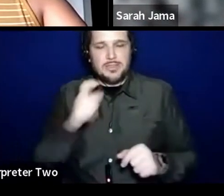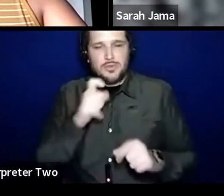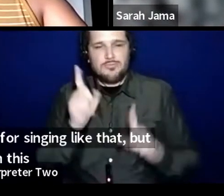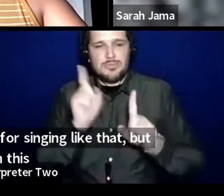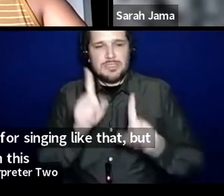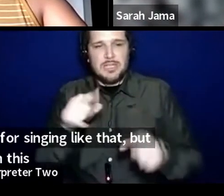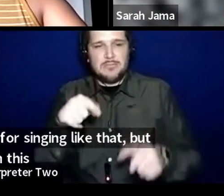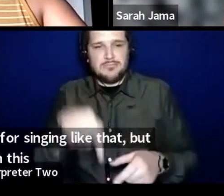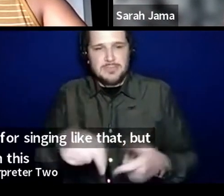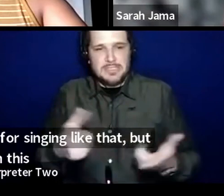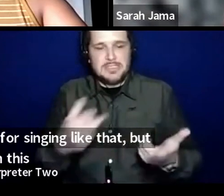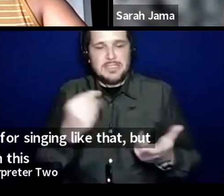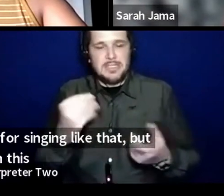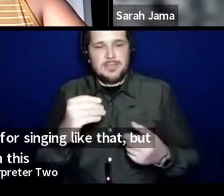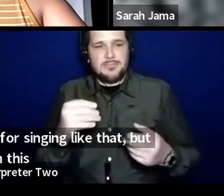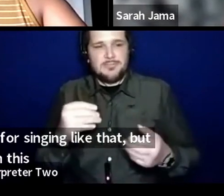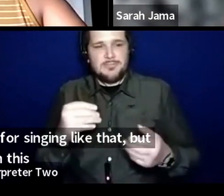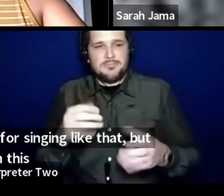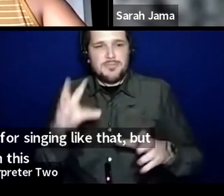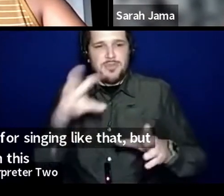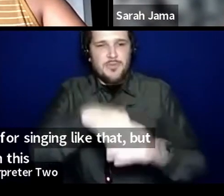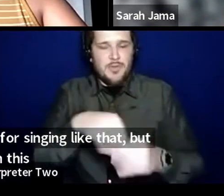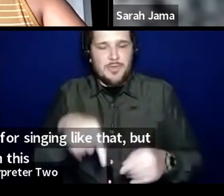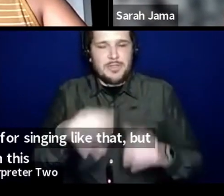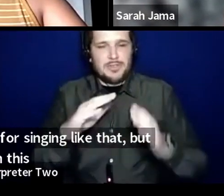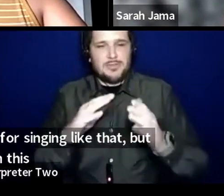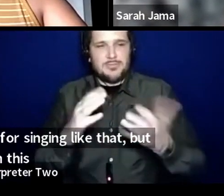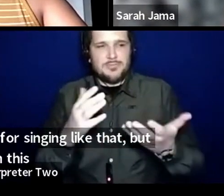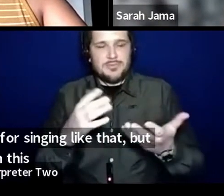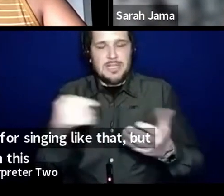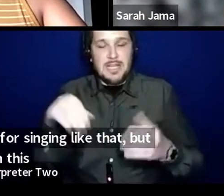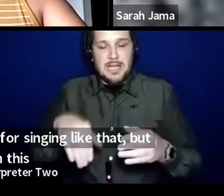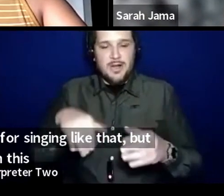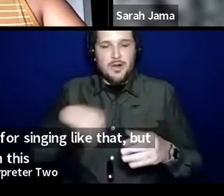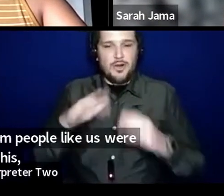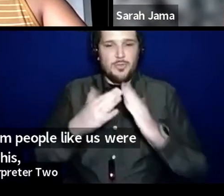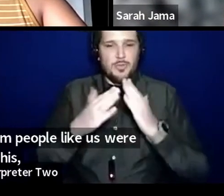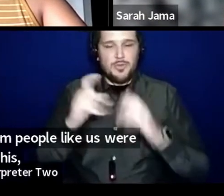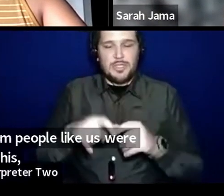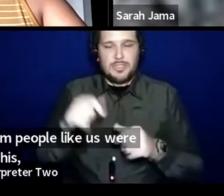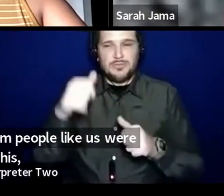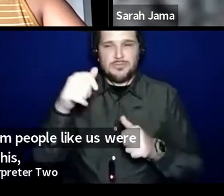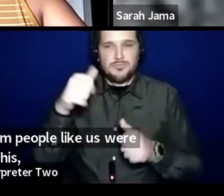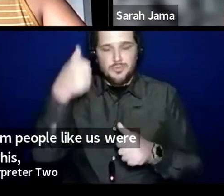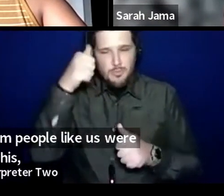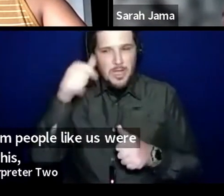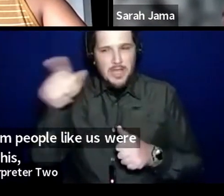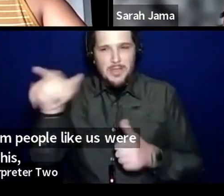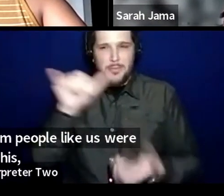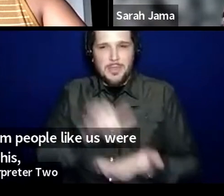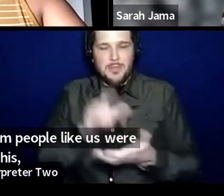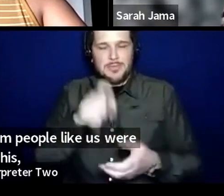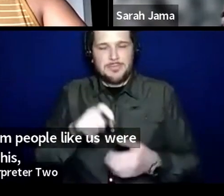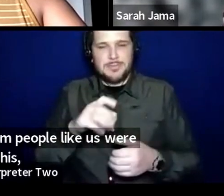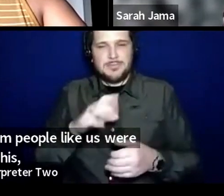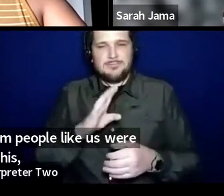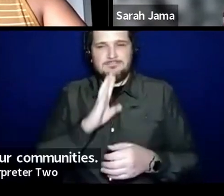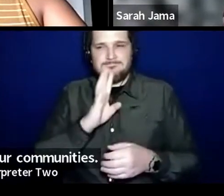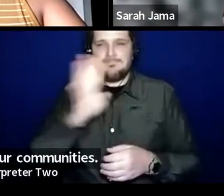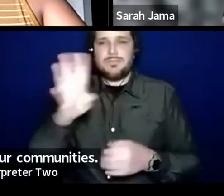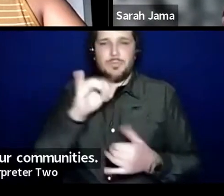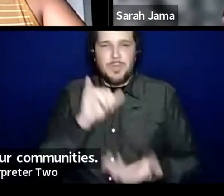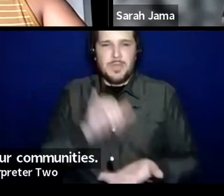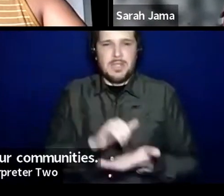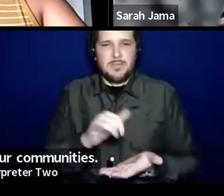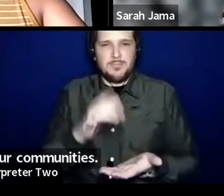participating in this and our communities. And we need to remind them that. We need to be loud about that, because it